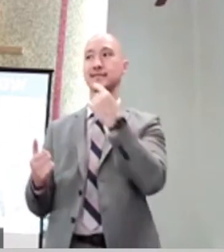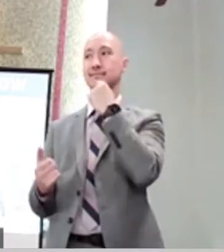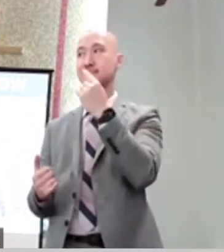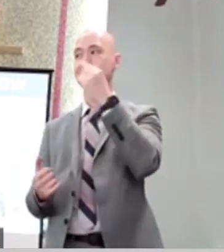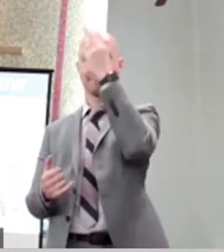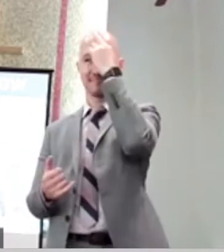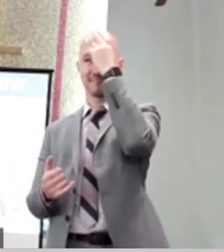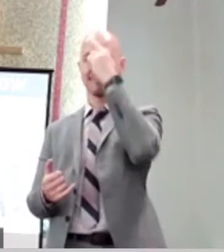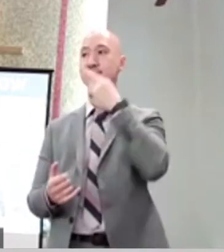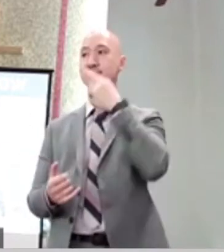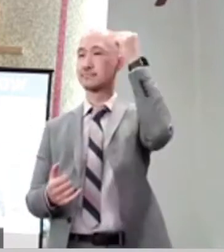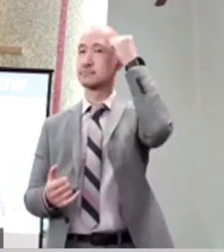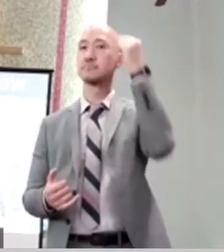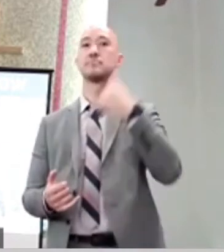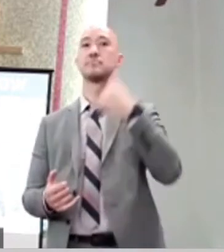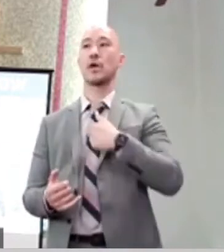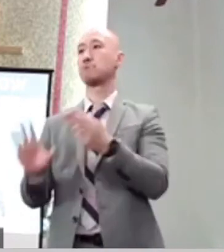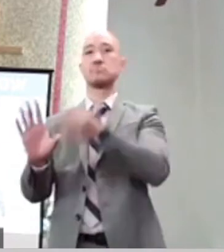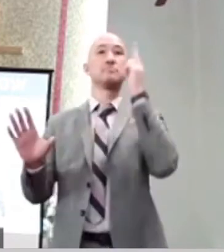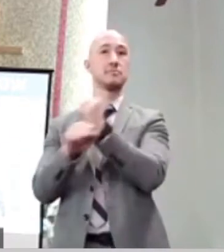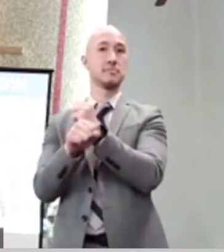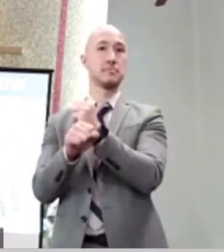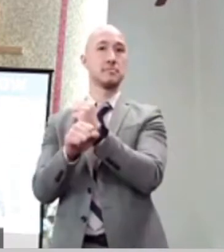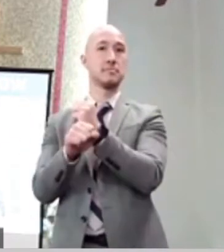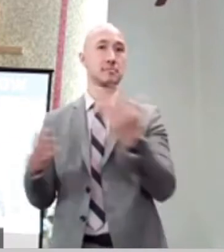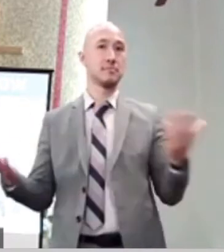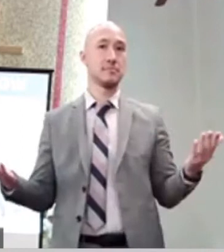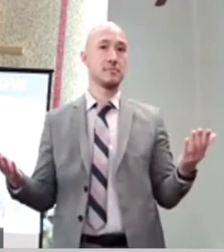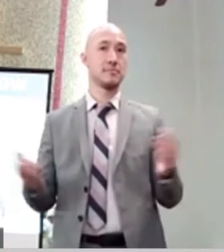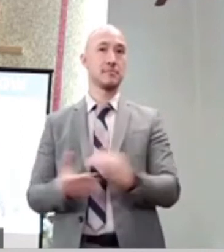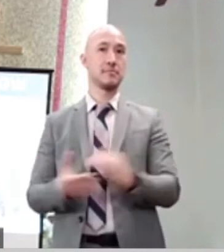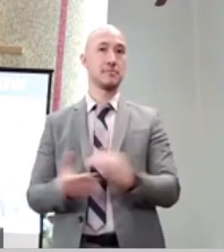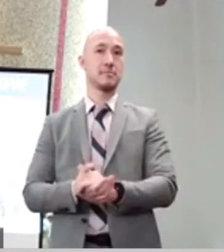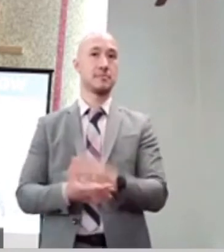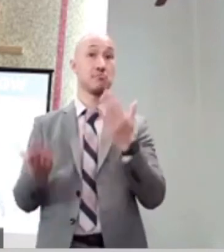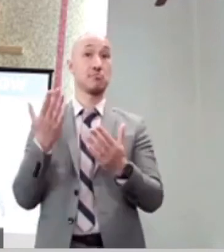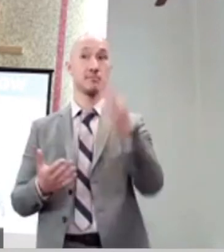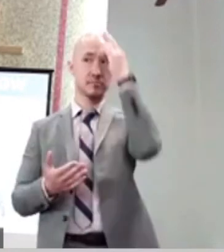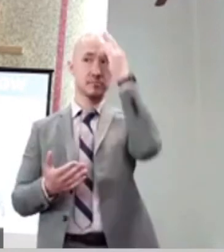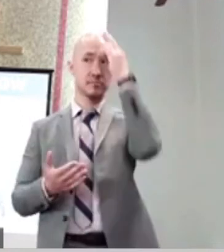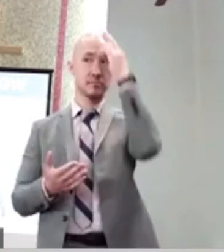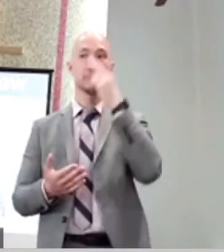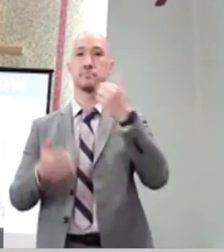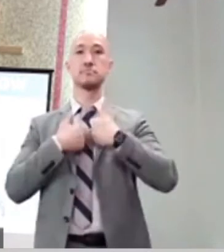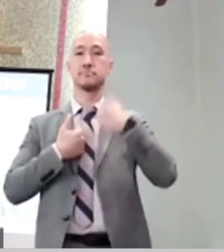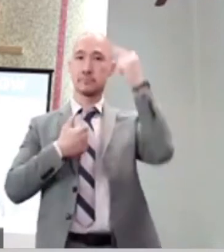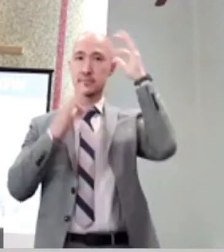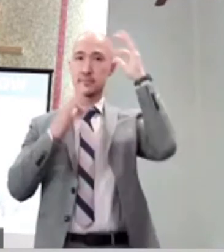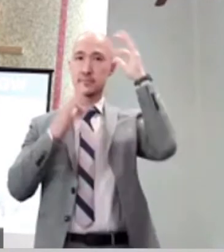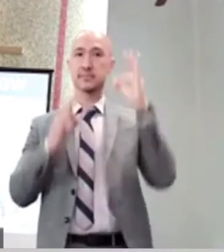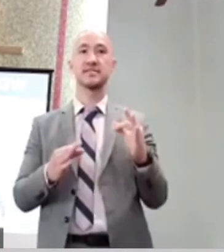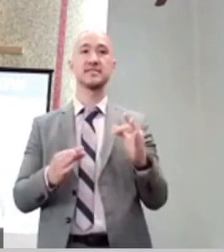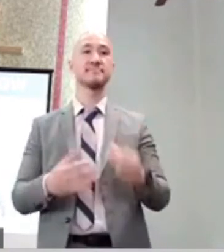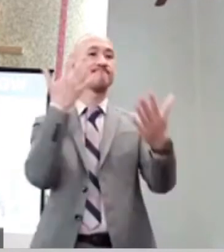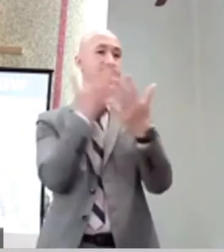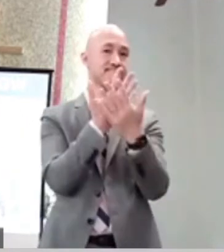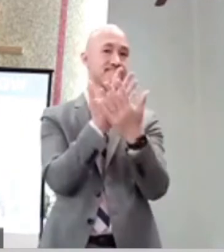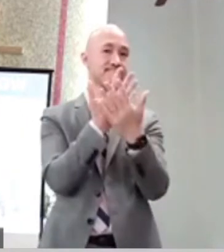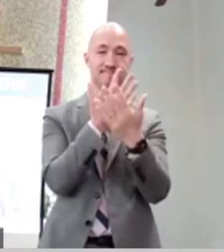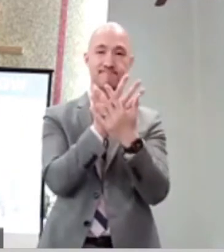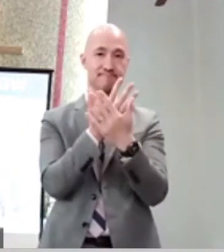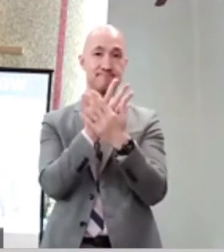there in the office. He might have had an arrest warrant out there hanging out for him, you know? So